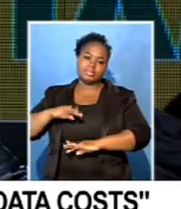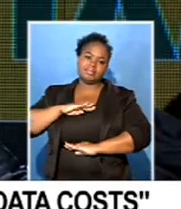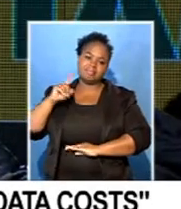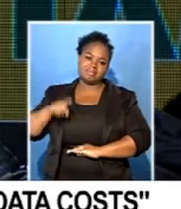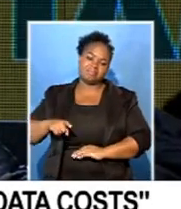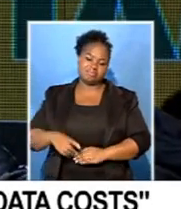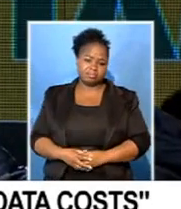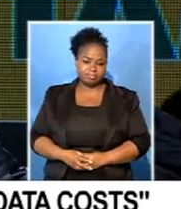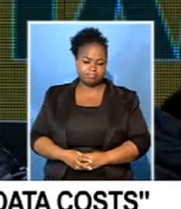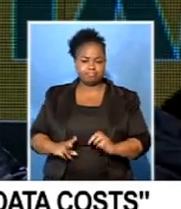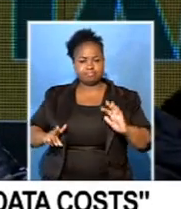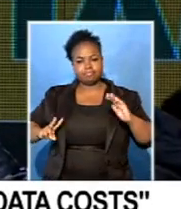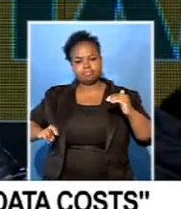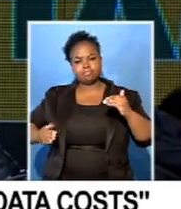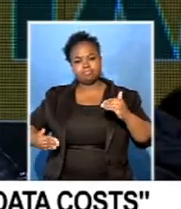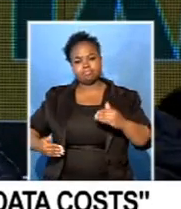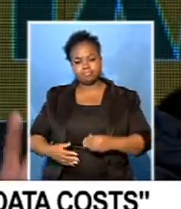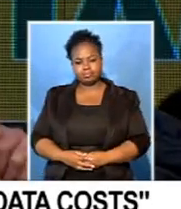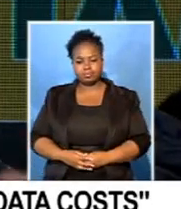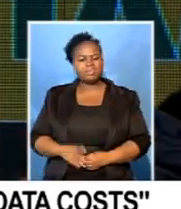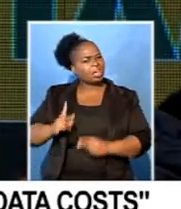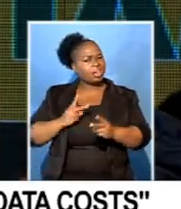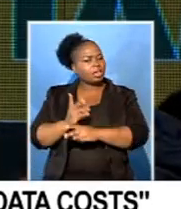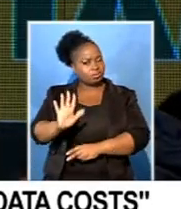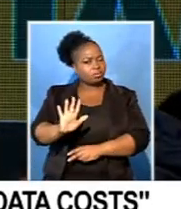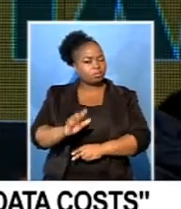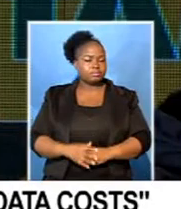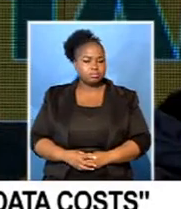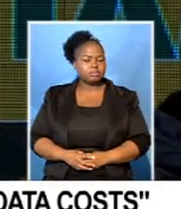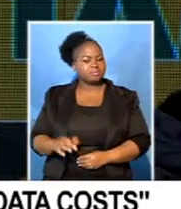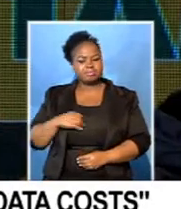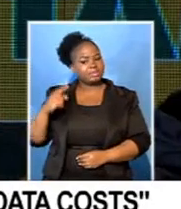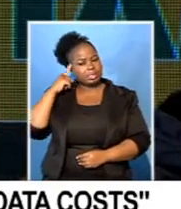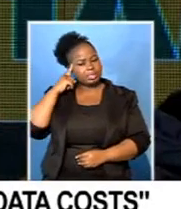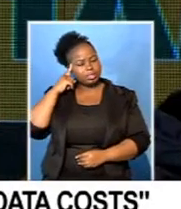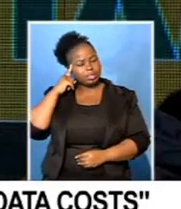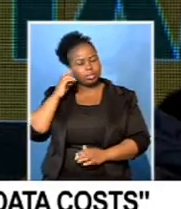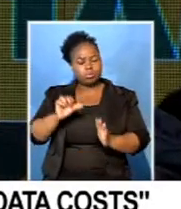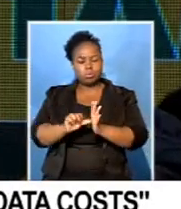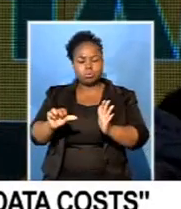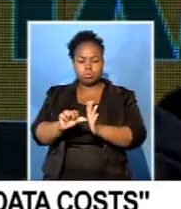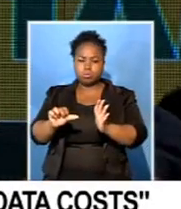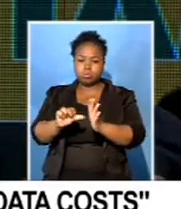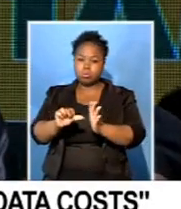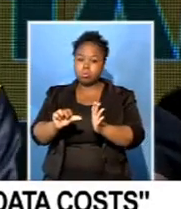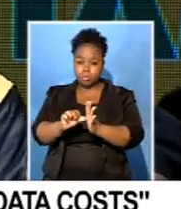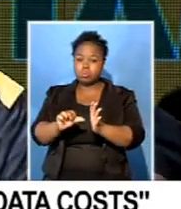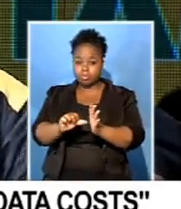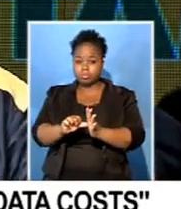people. Unquote. Let me repeat it. I think it is absolutely important